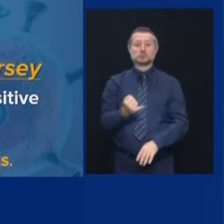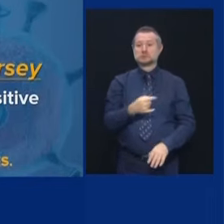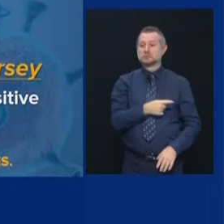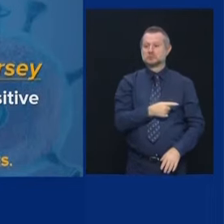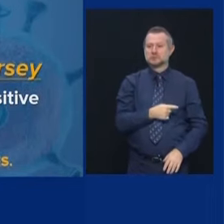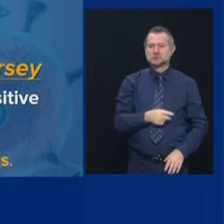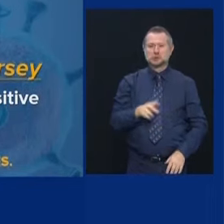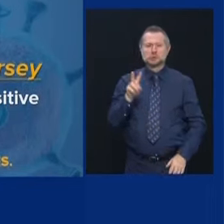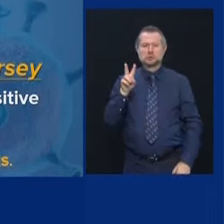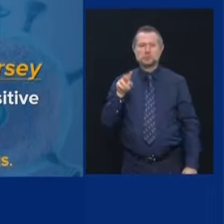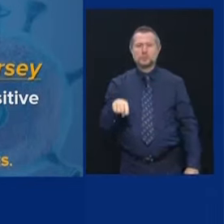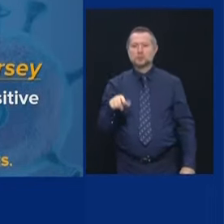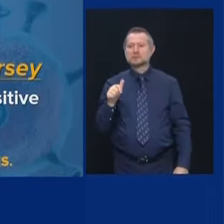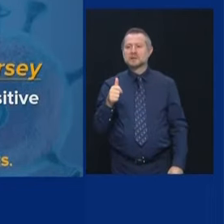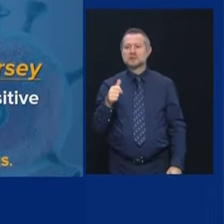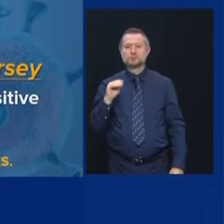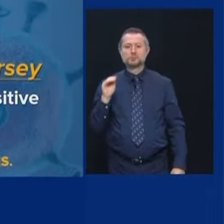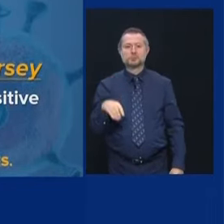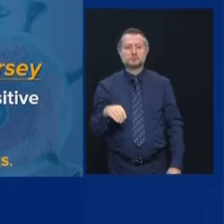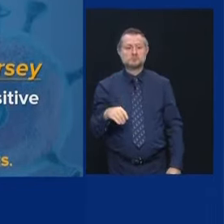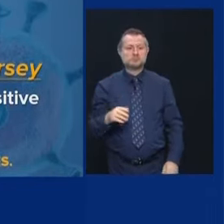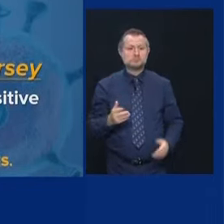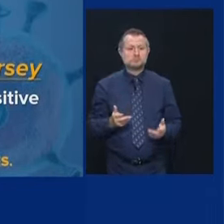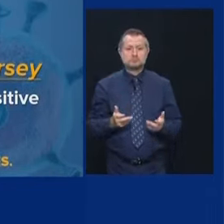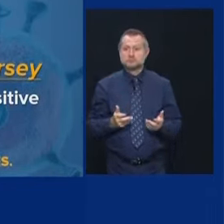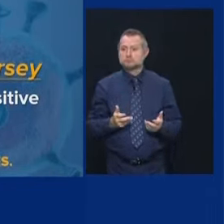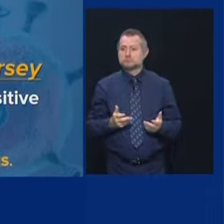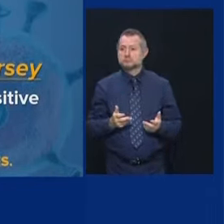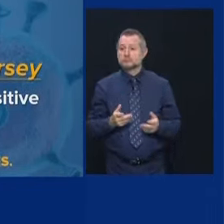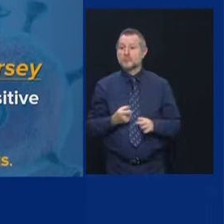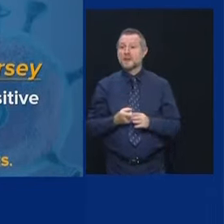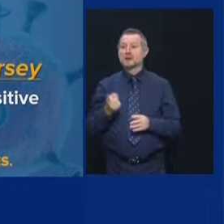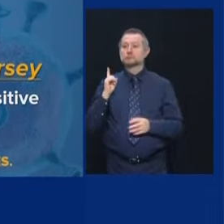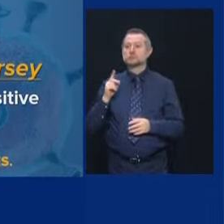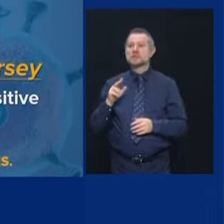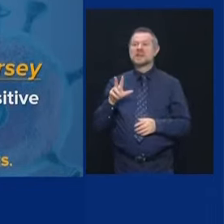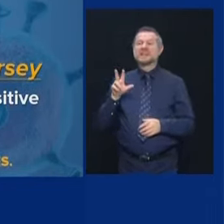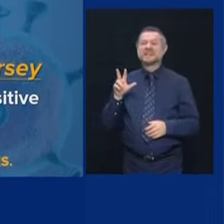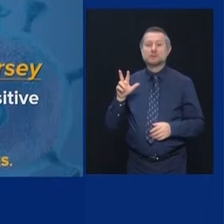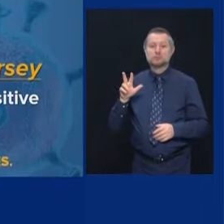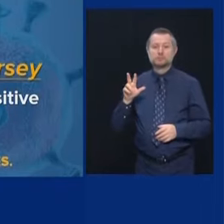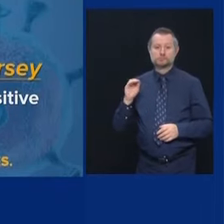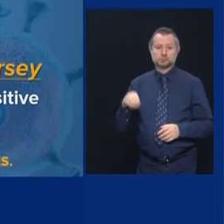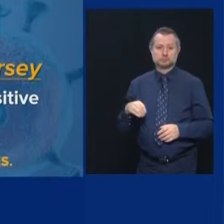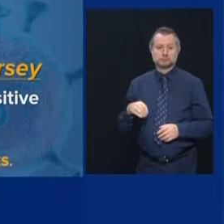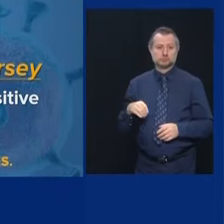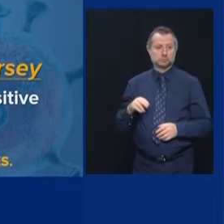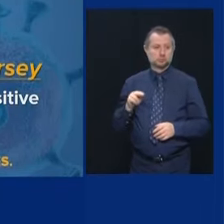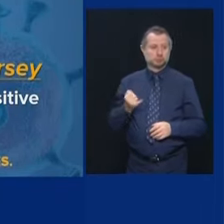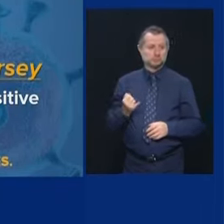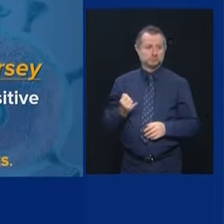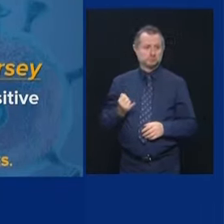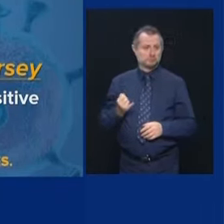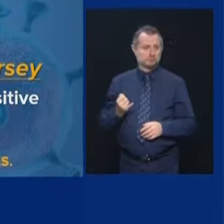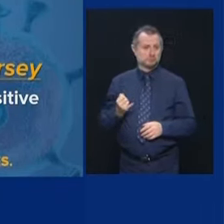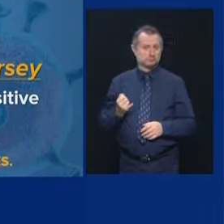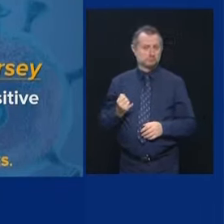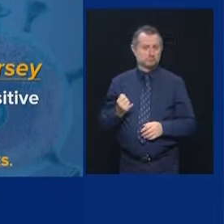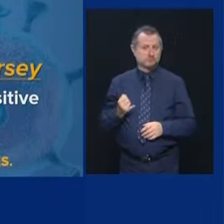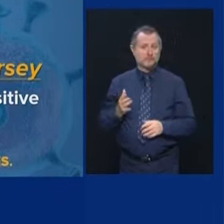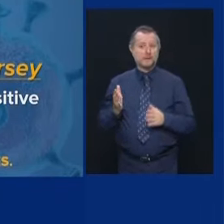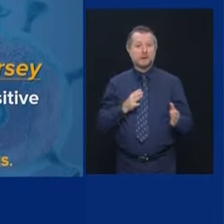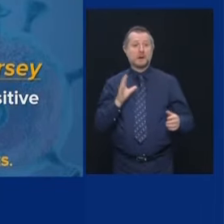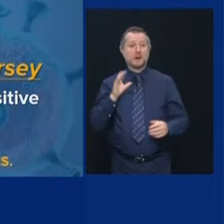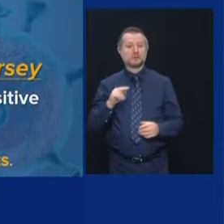is 2.1. They were 3 last week. Okay? Connecticut